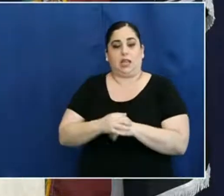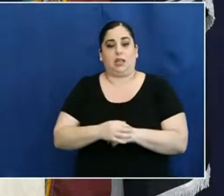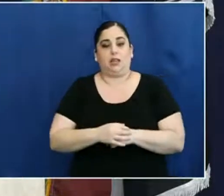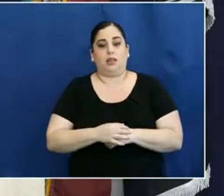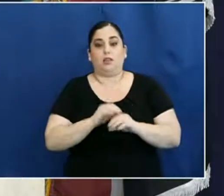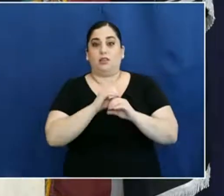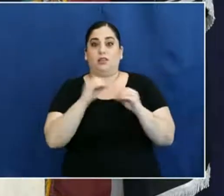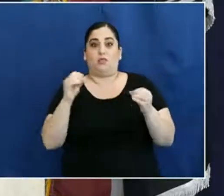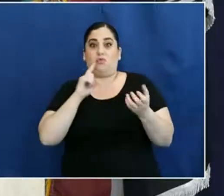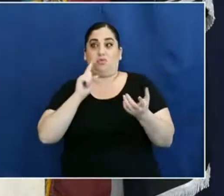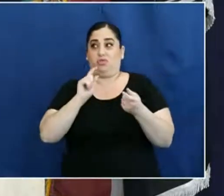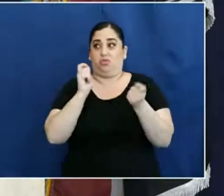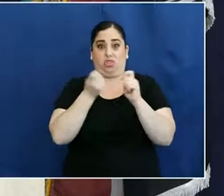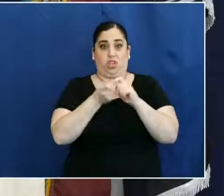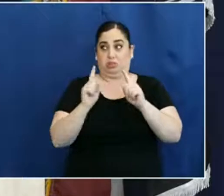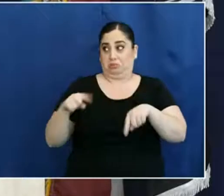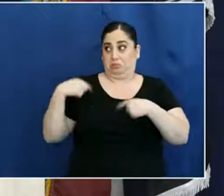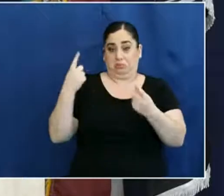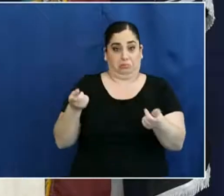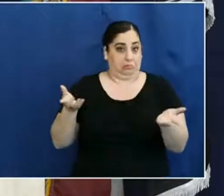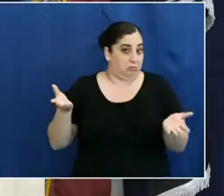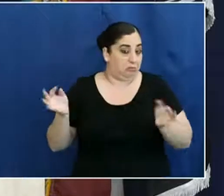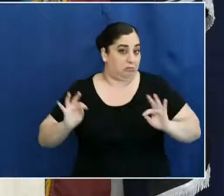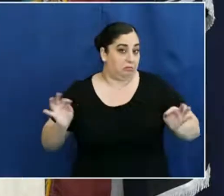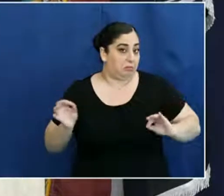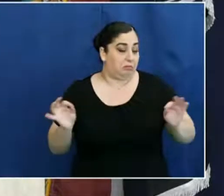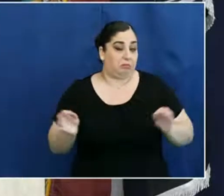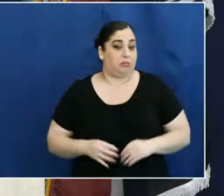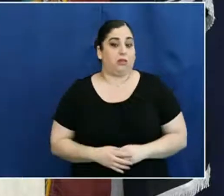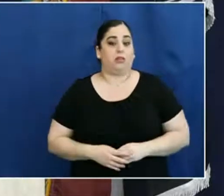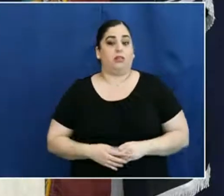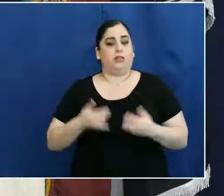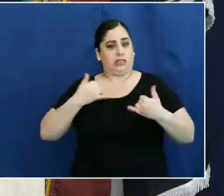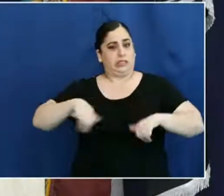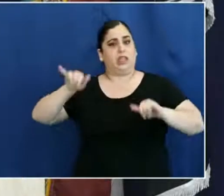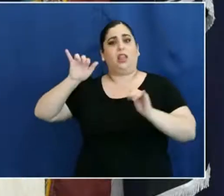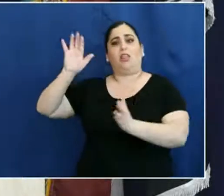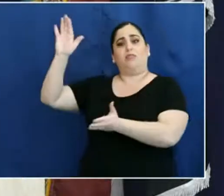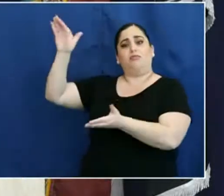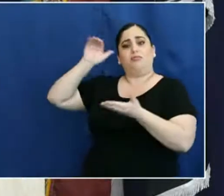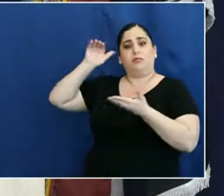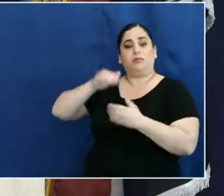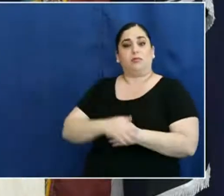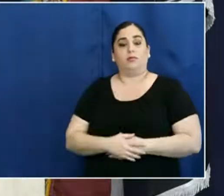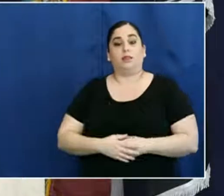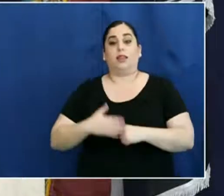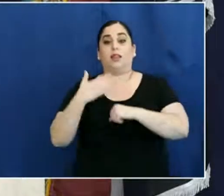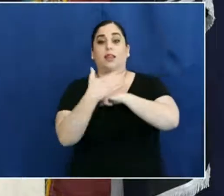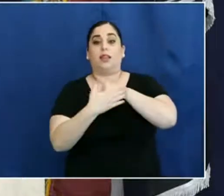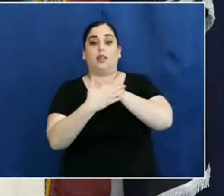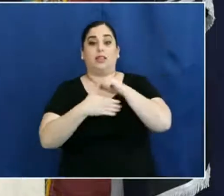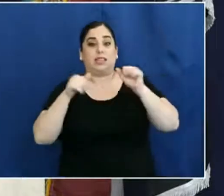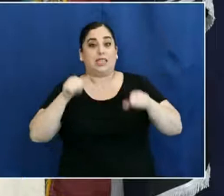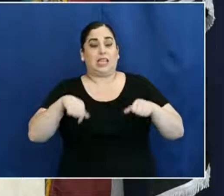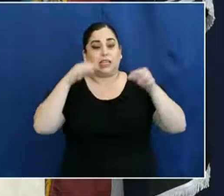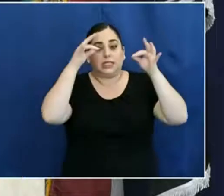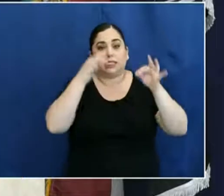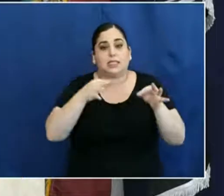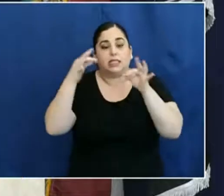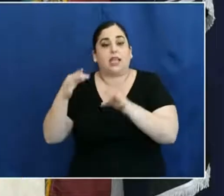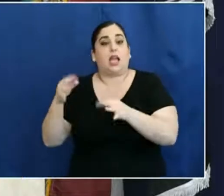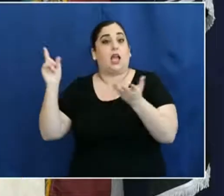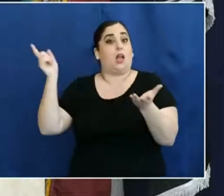allocation, with the county retaining the ability and flexibility to sub-allocate and move vaccines around. And so I